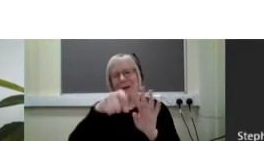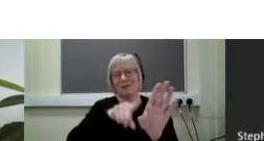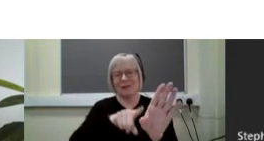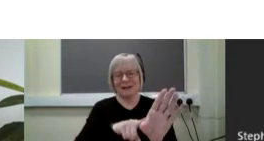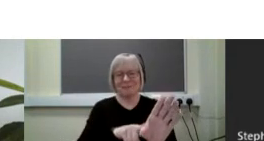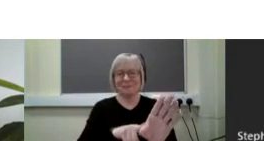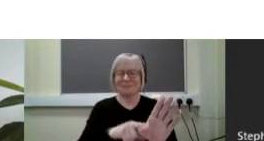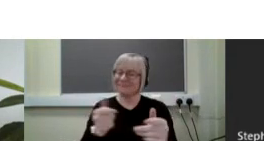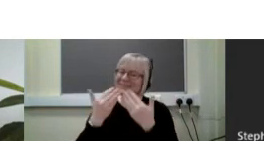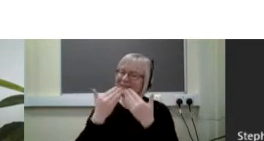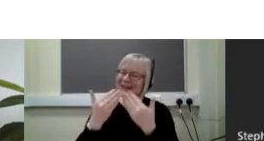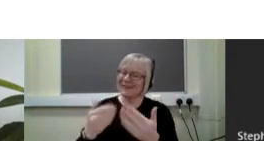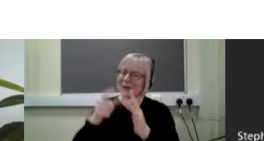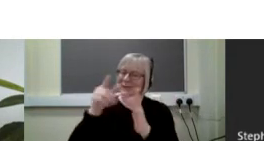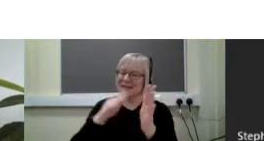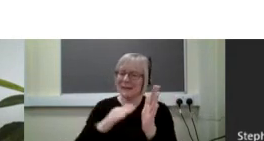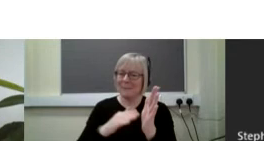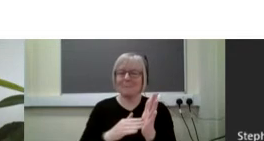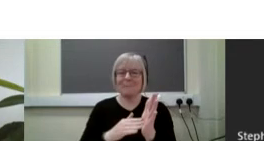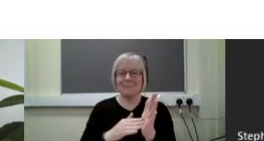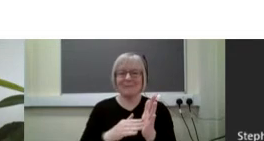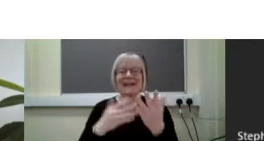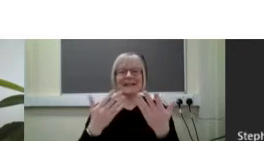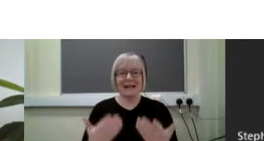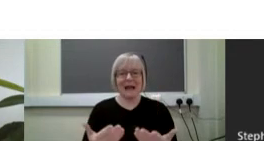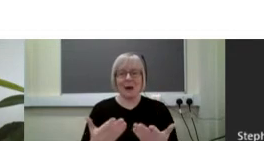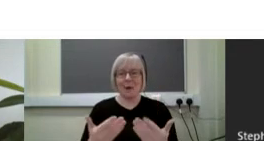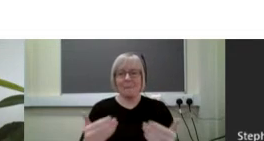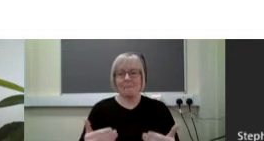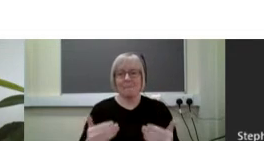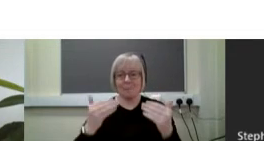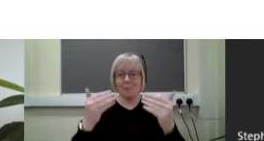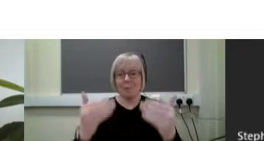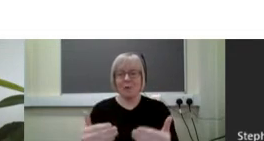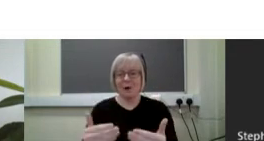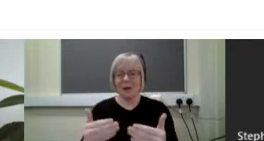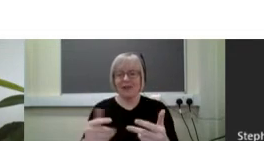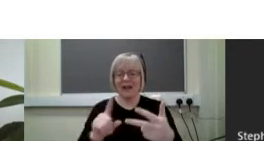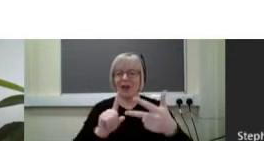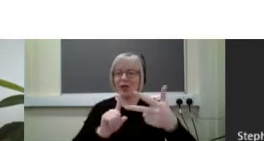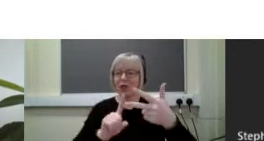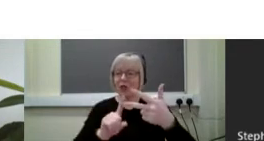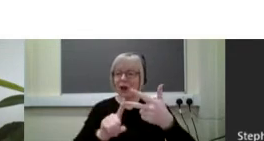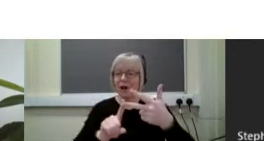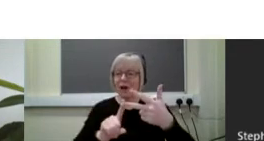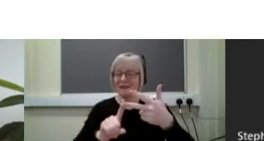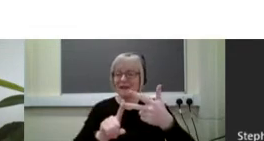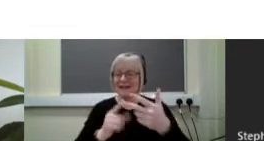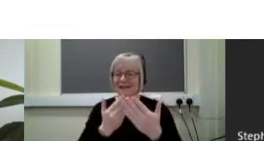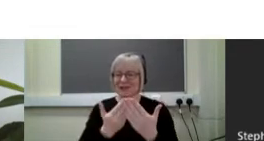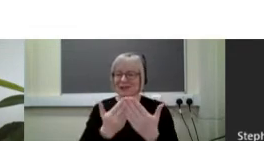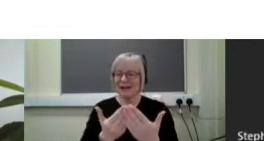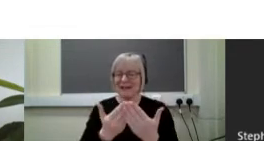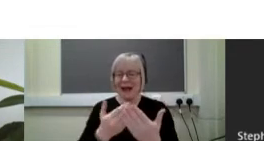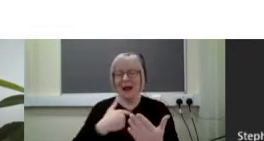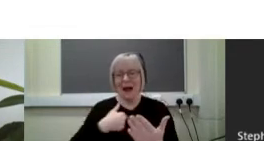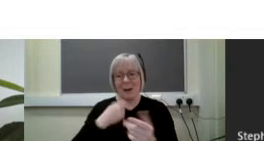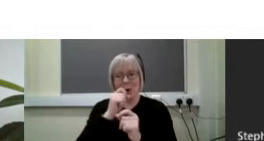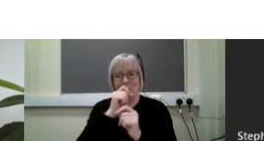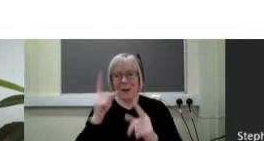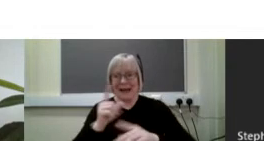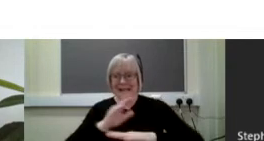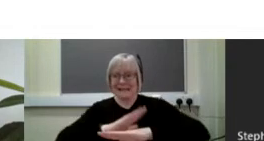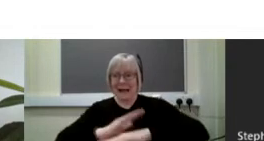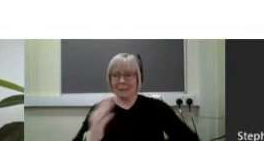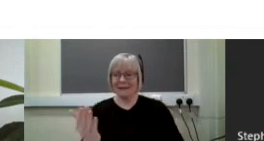Thanks very much, Tim. So without further ado, we'll go on to our third study, I'm very aware that we're a bit short of time